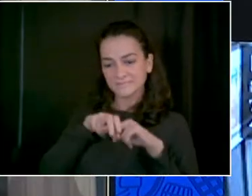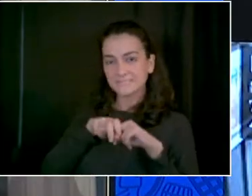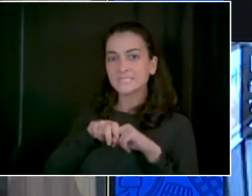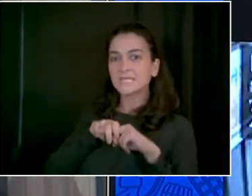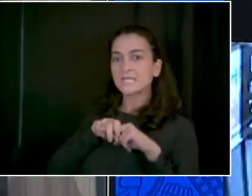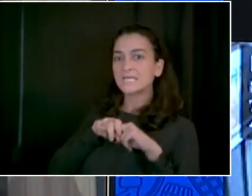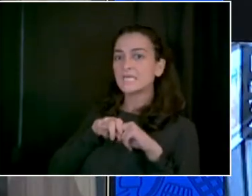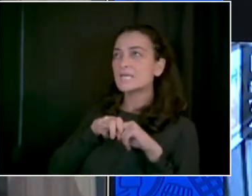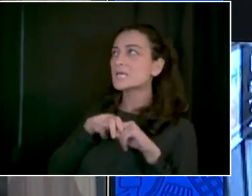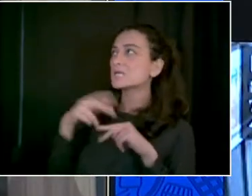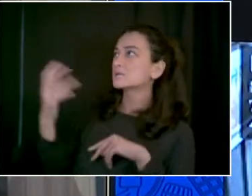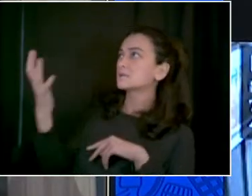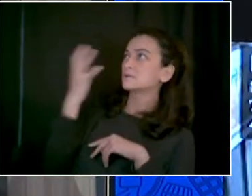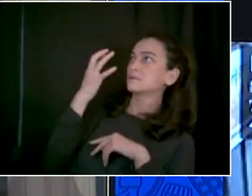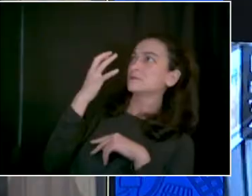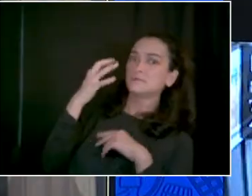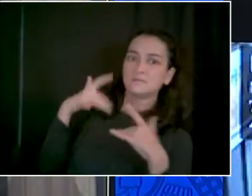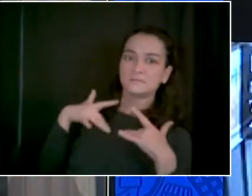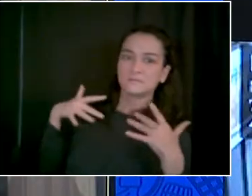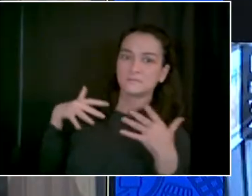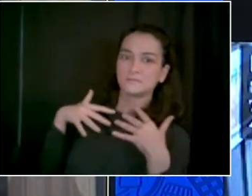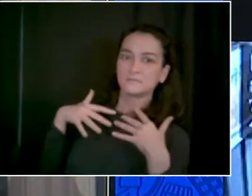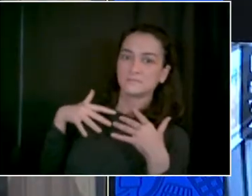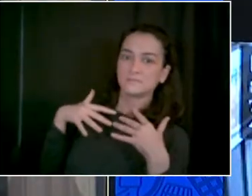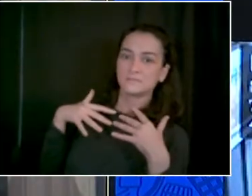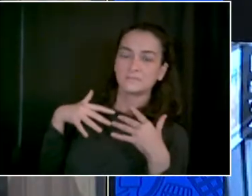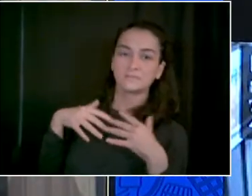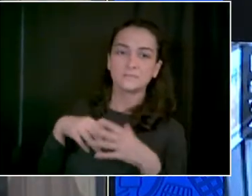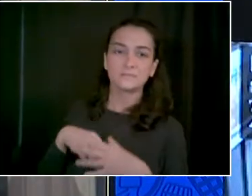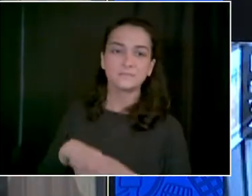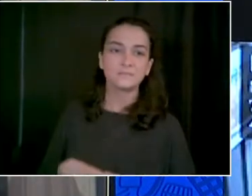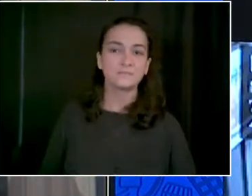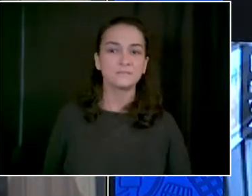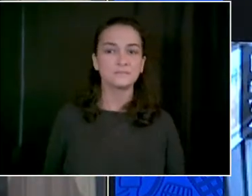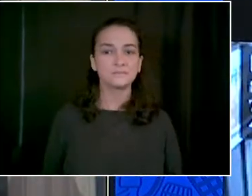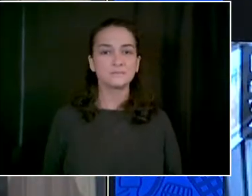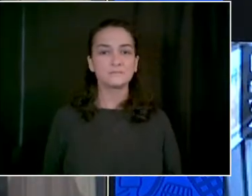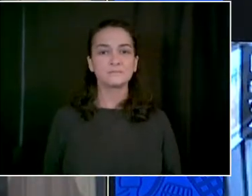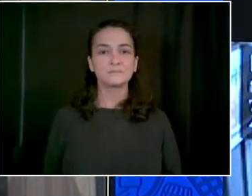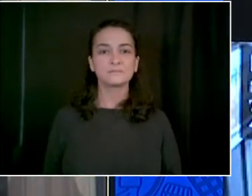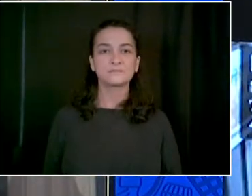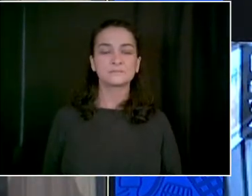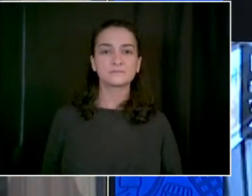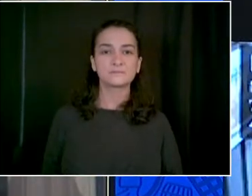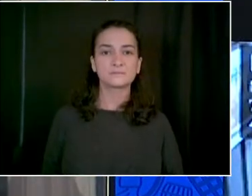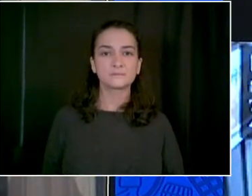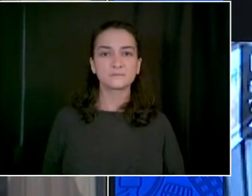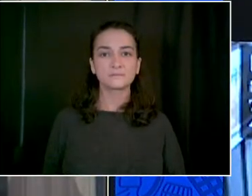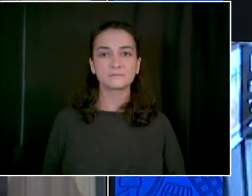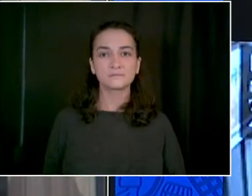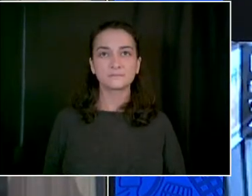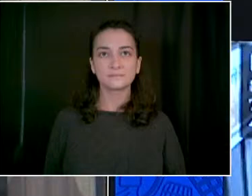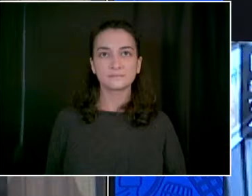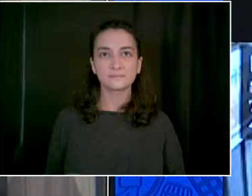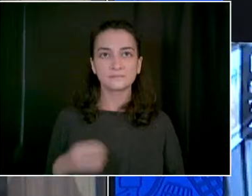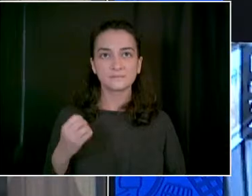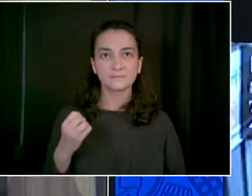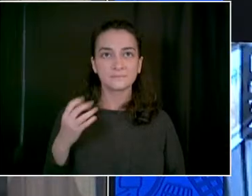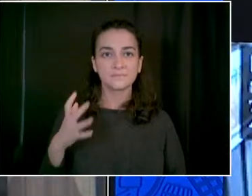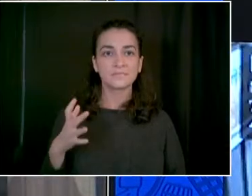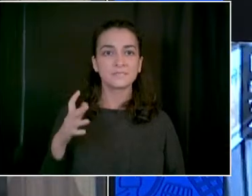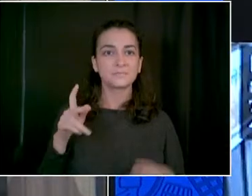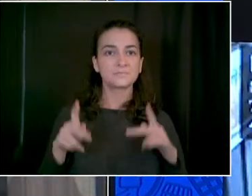when people talk about the young people who are robbing, how about the young people who are being robbed? Do we forget